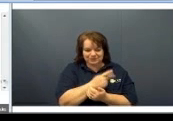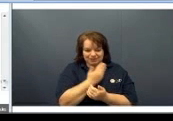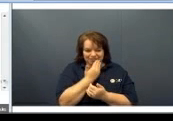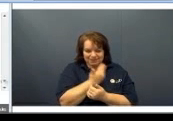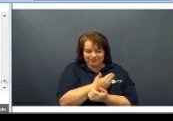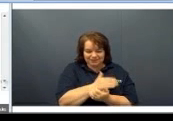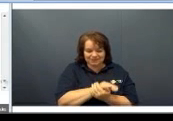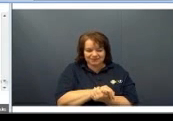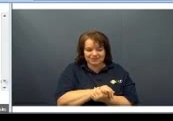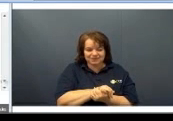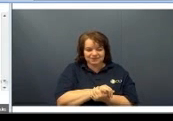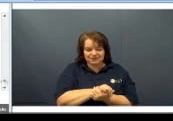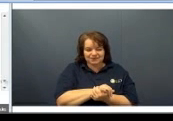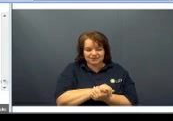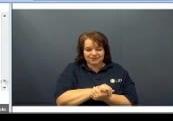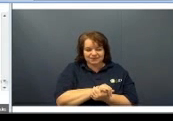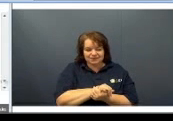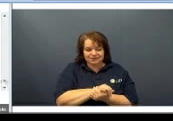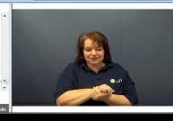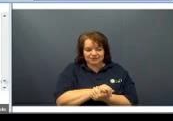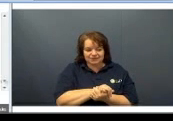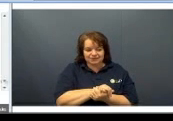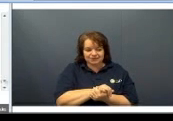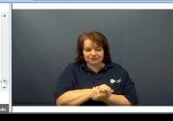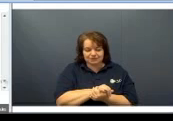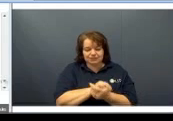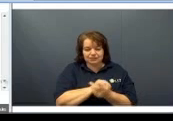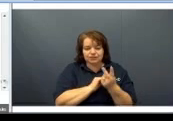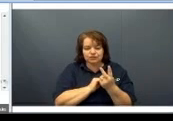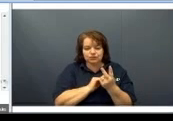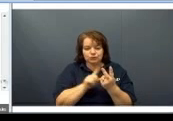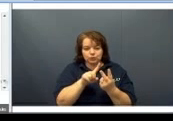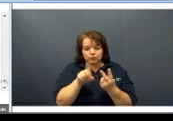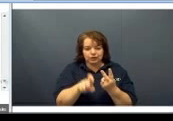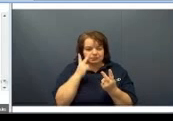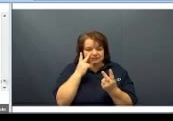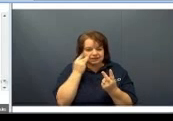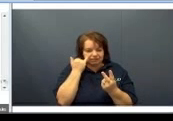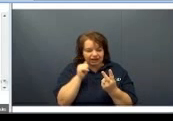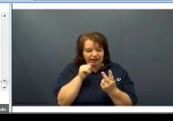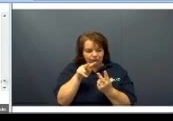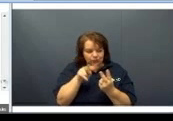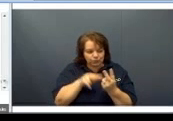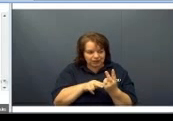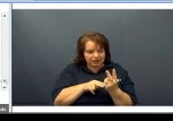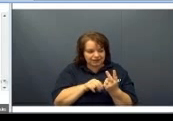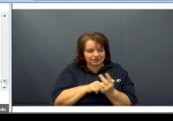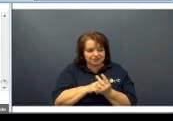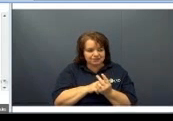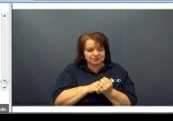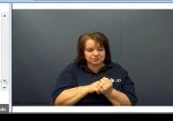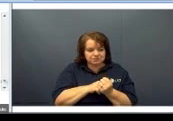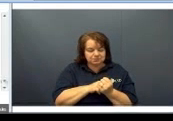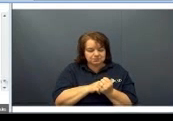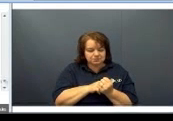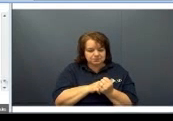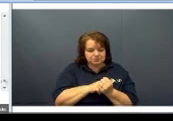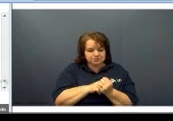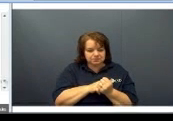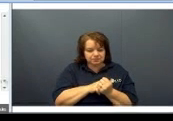Okay. Thank you. Let's see here. 2 questions. Let's see if I can read this.